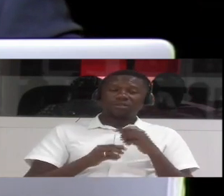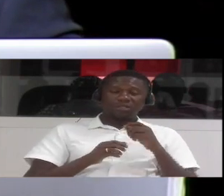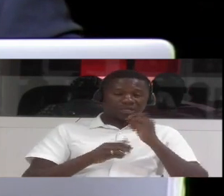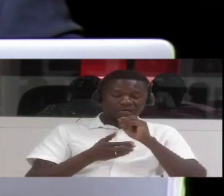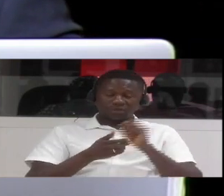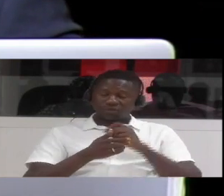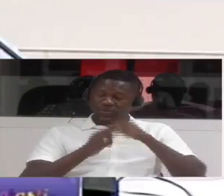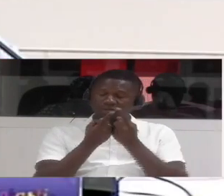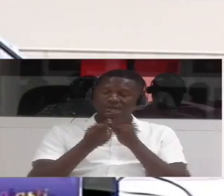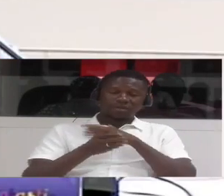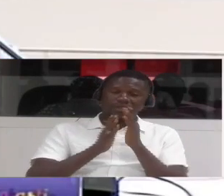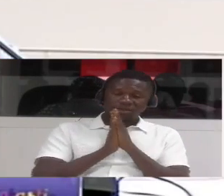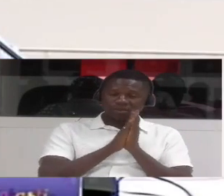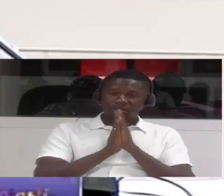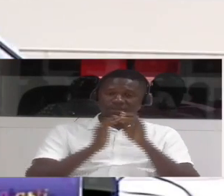Yes.